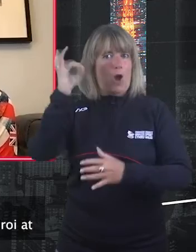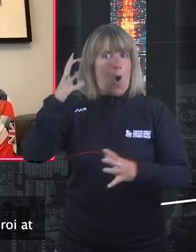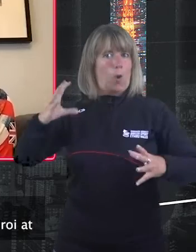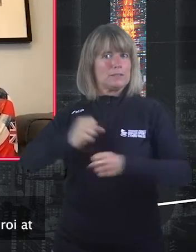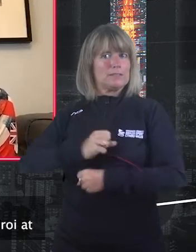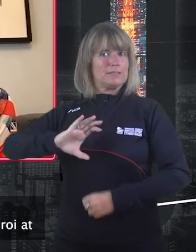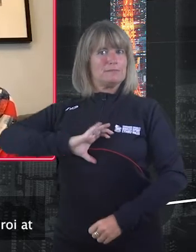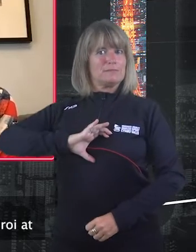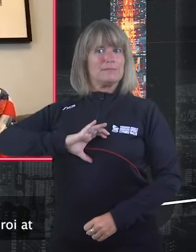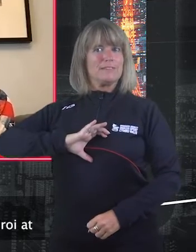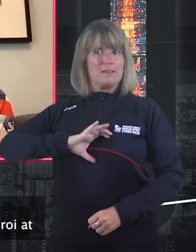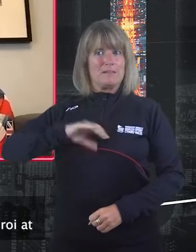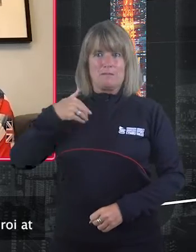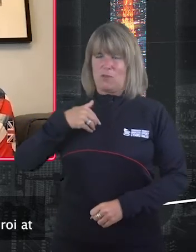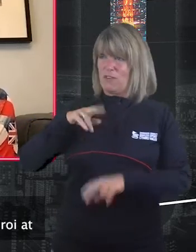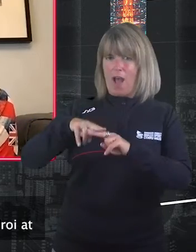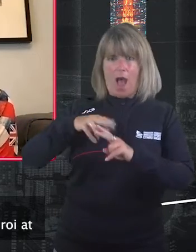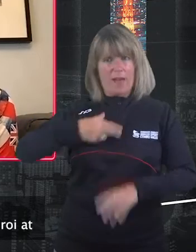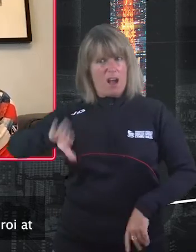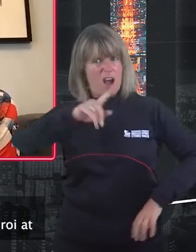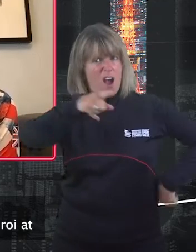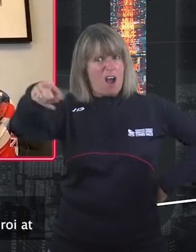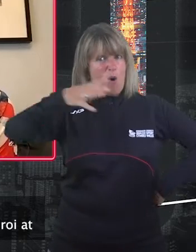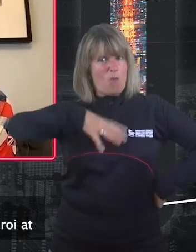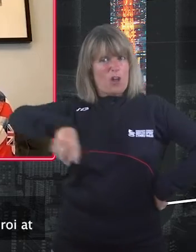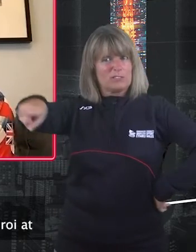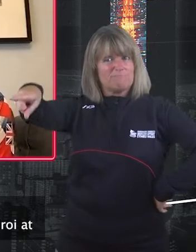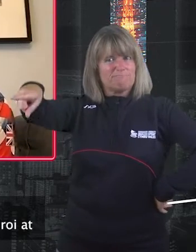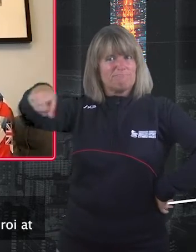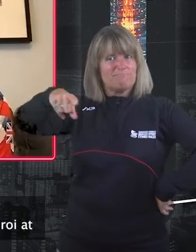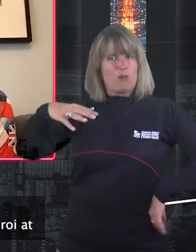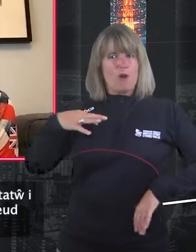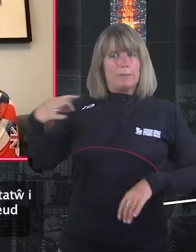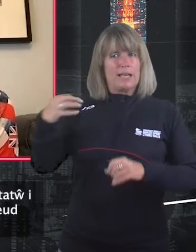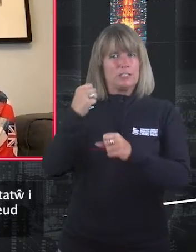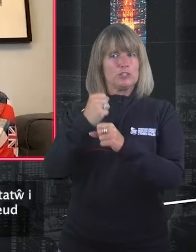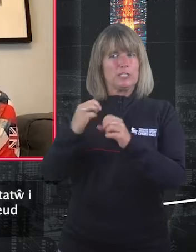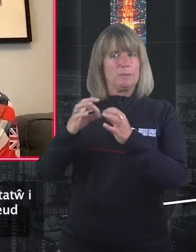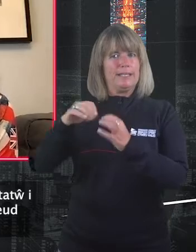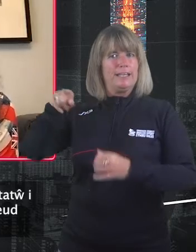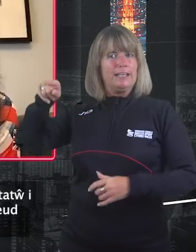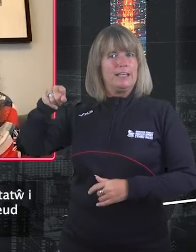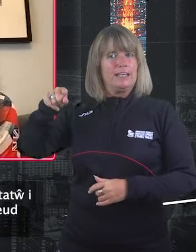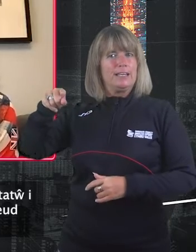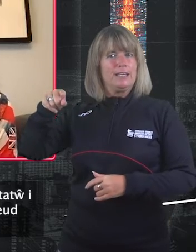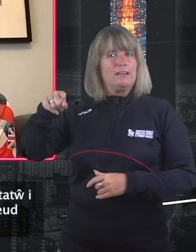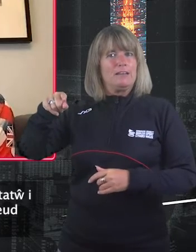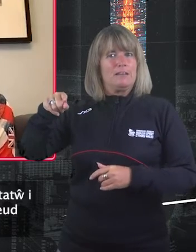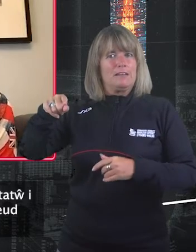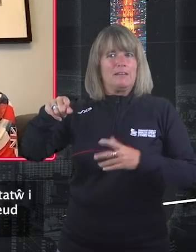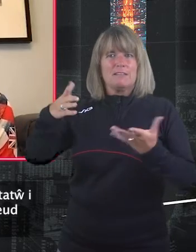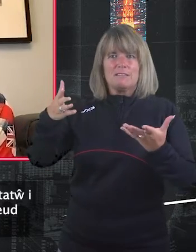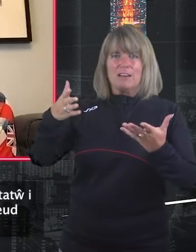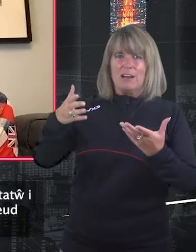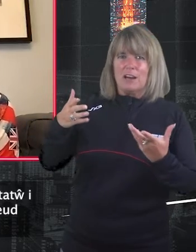memory, I watched Kathy Freeman win gold. And I literally turned to my dad and I was like, if I get to a Games, like if I get to